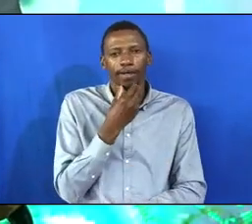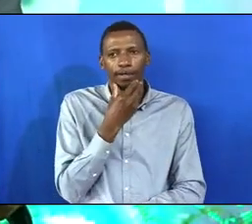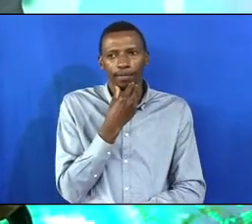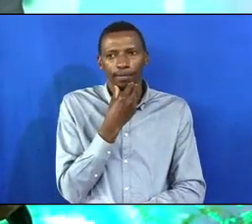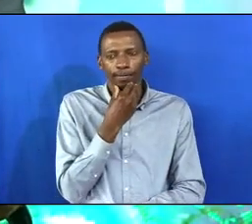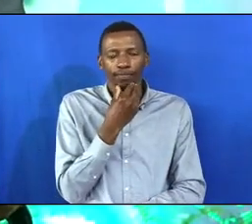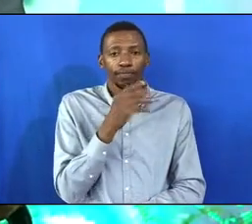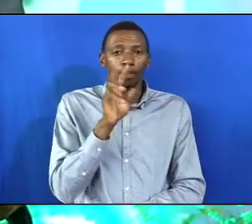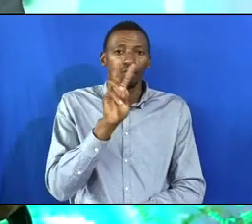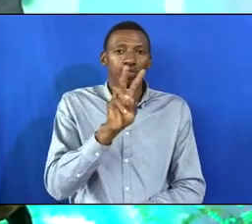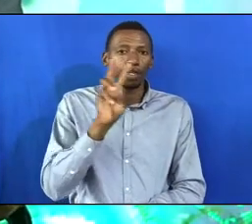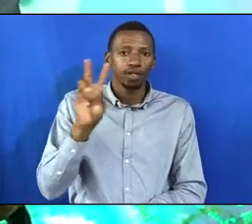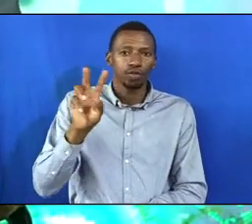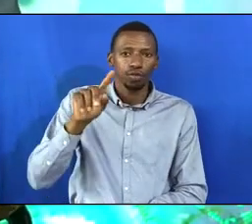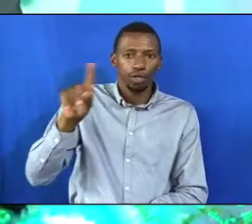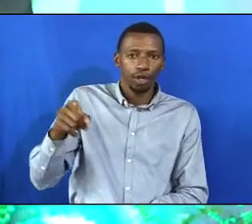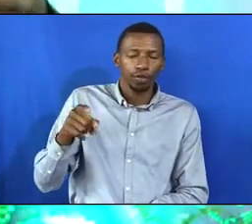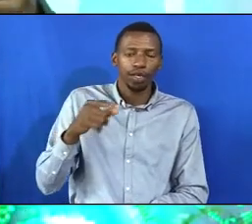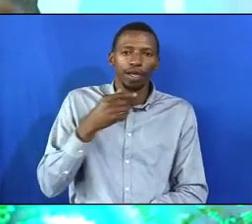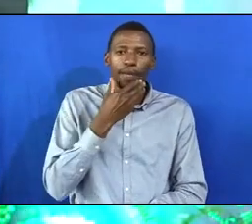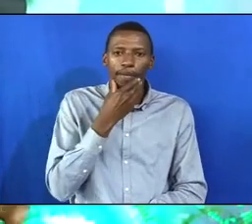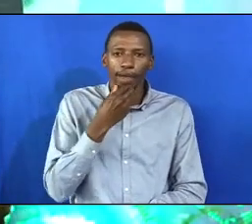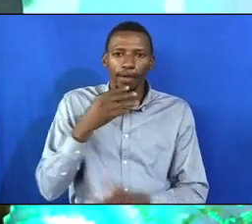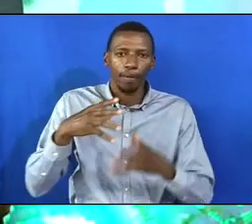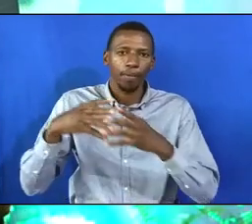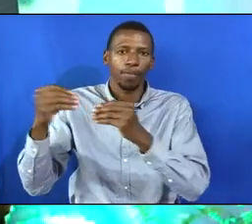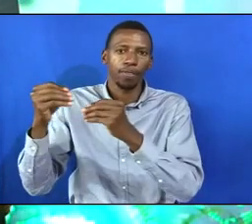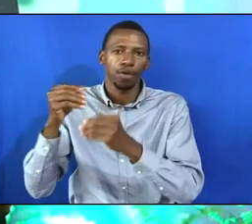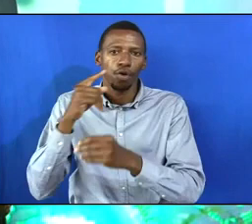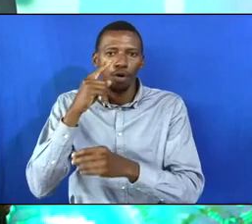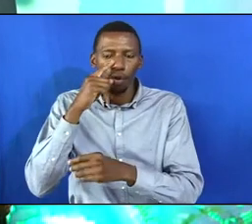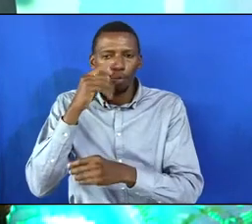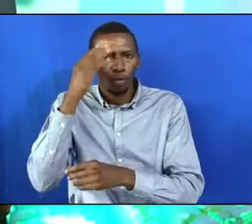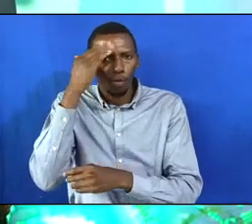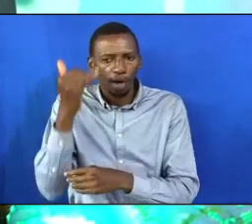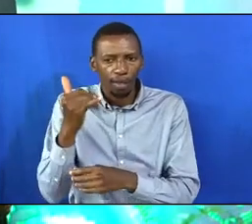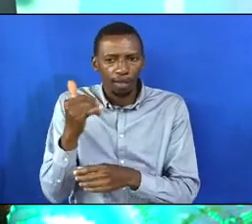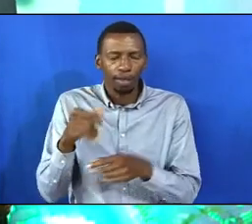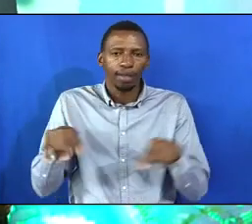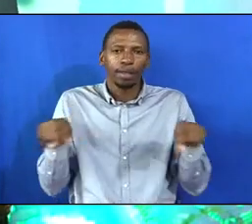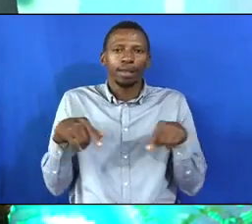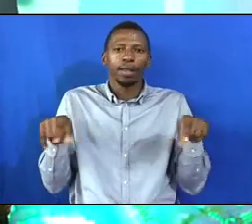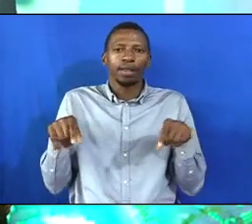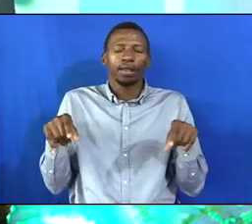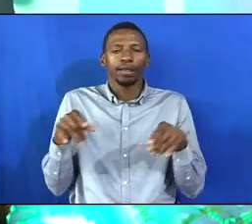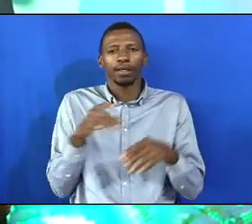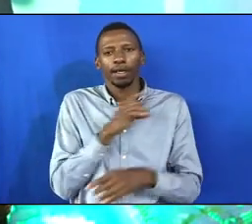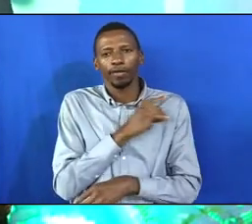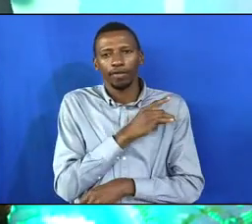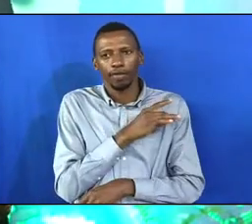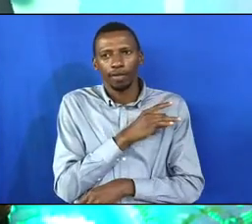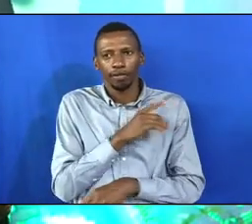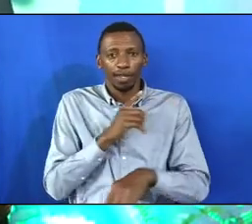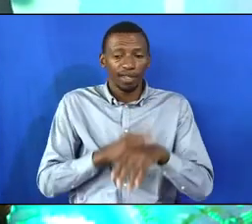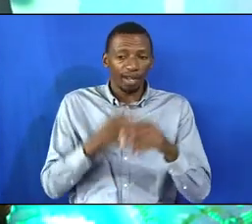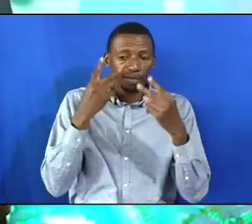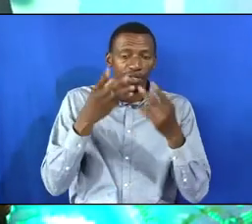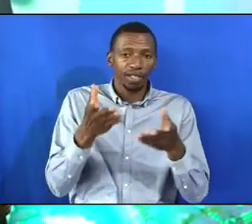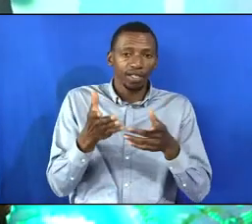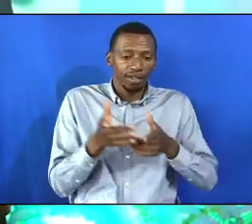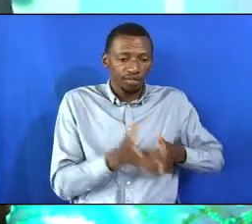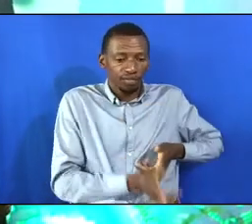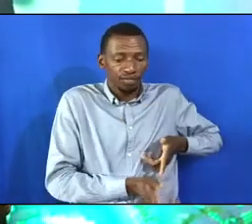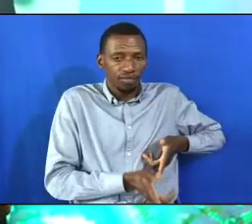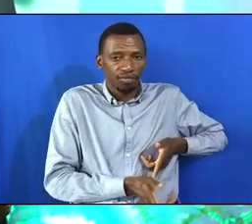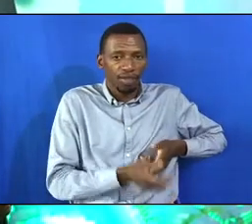So 22,000 went home on account of cowardice. So when you look at these trousers, don't think they stand